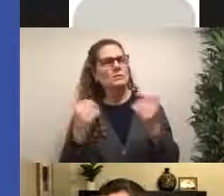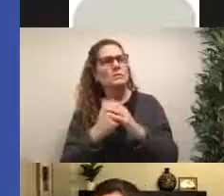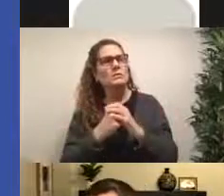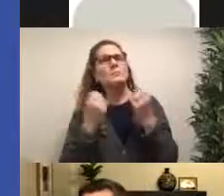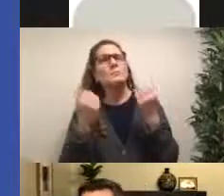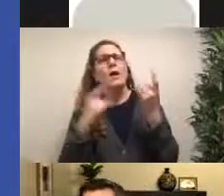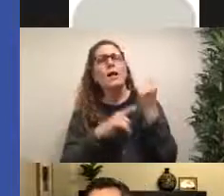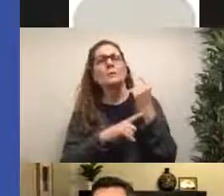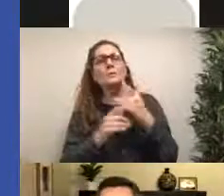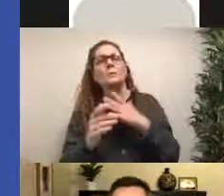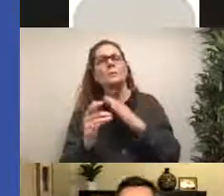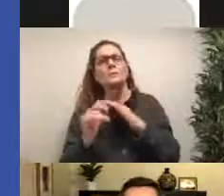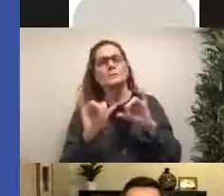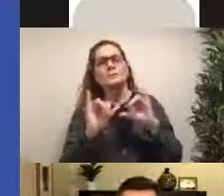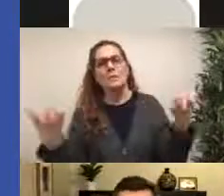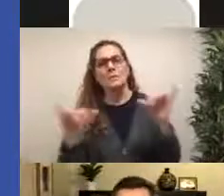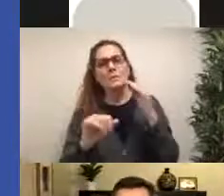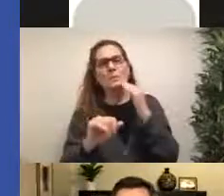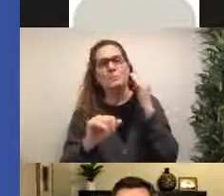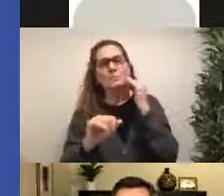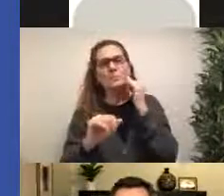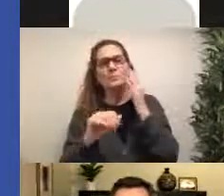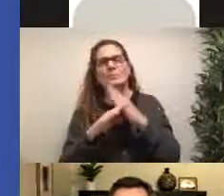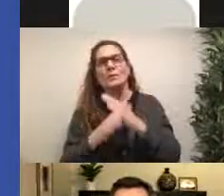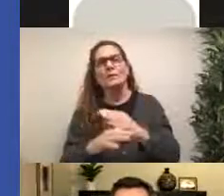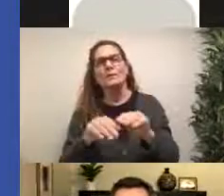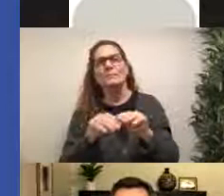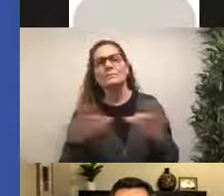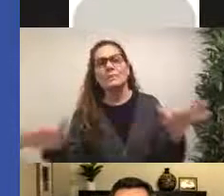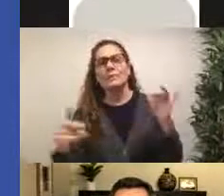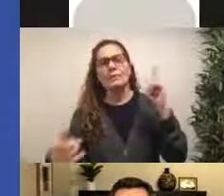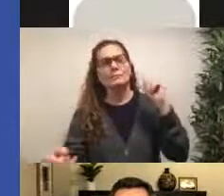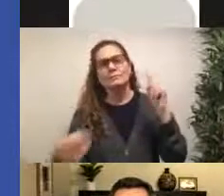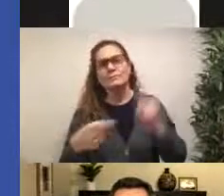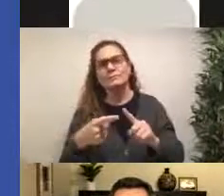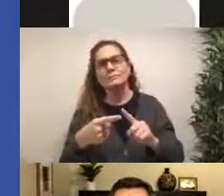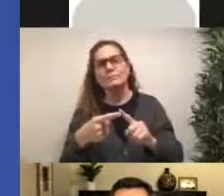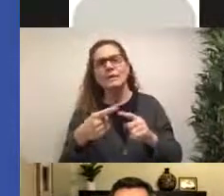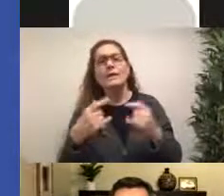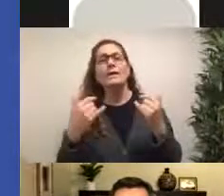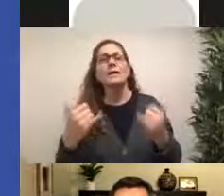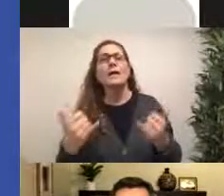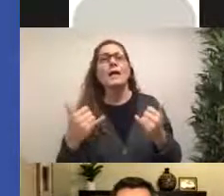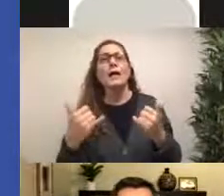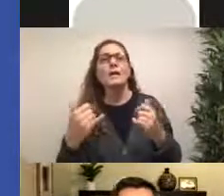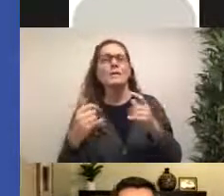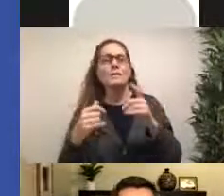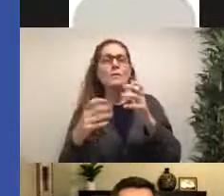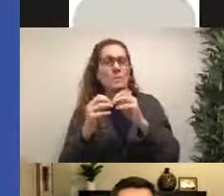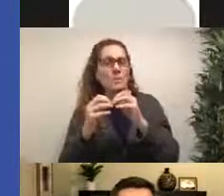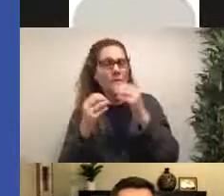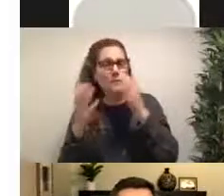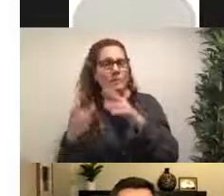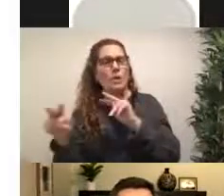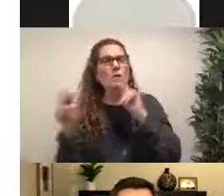curtail the spread of the traditional flu. But for more information, visit milwaukee.gov/flu. Quick update